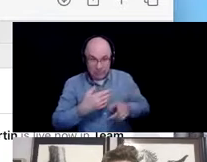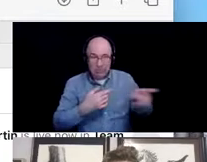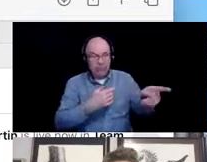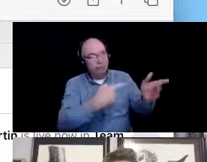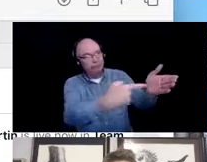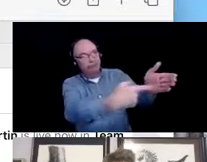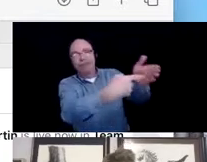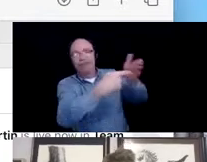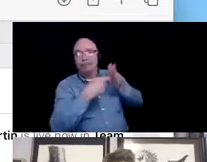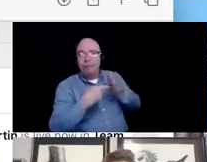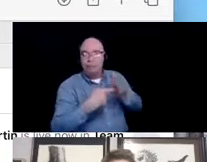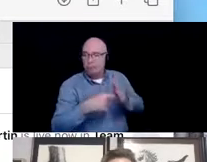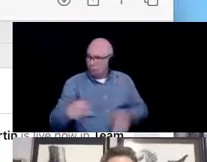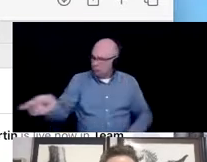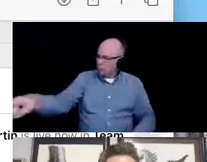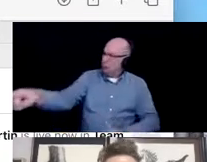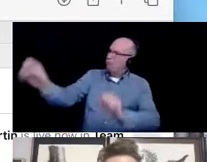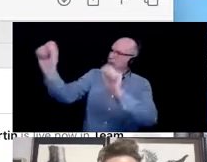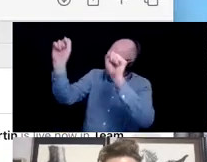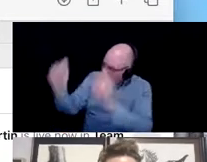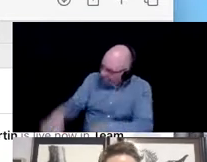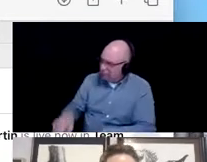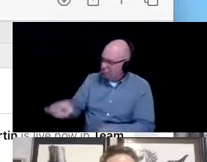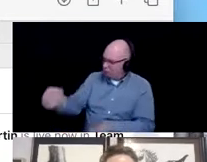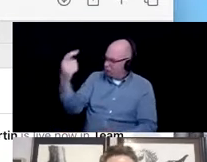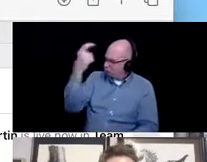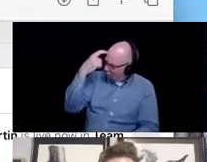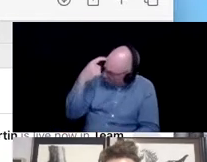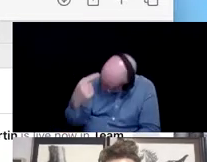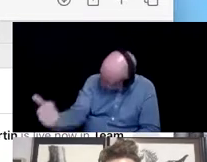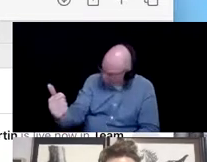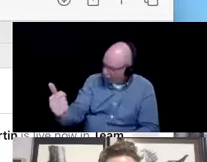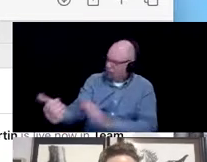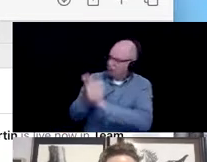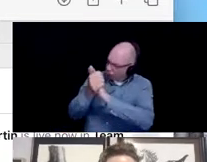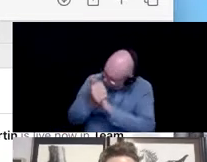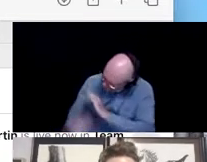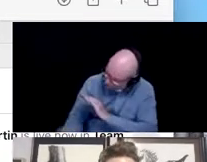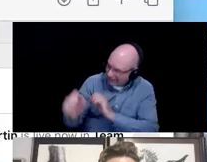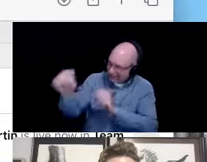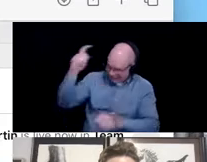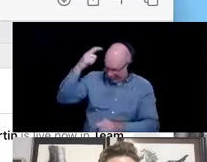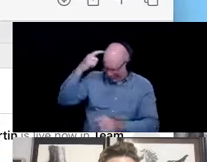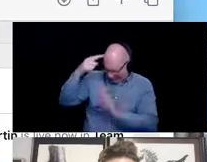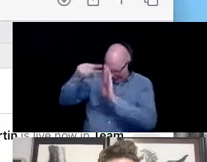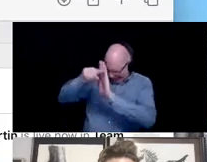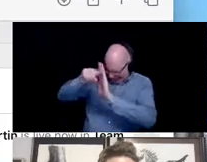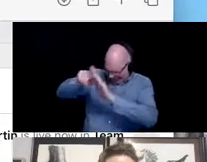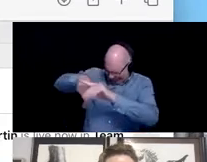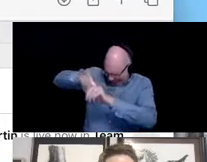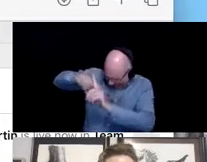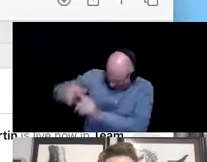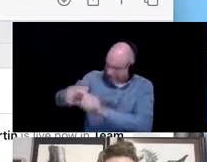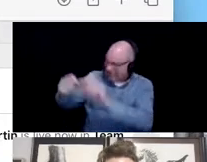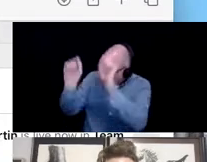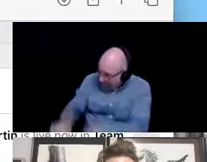that I did have the ability to grow out of that place, but I had to believe it. And when